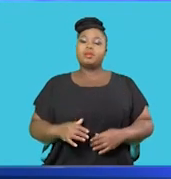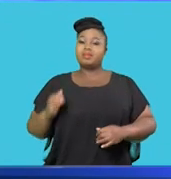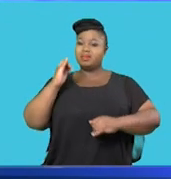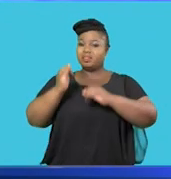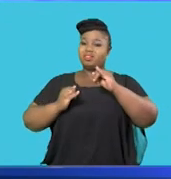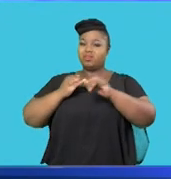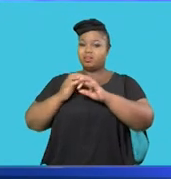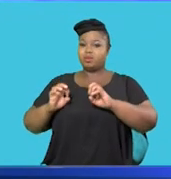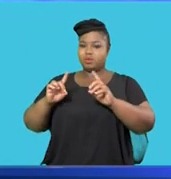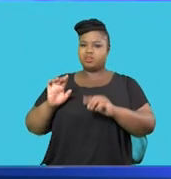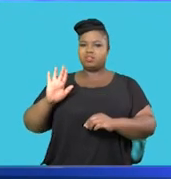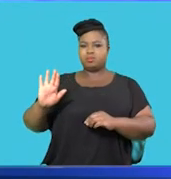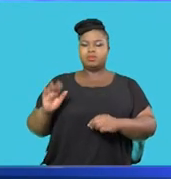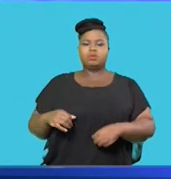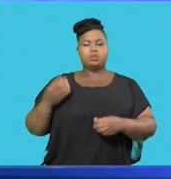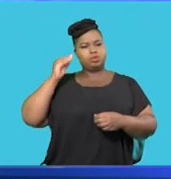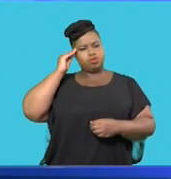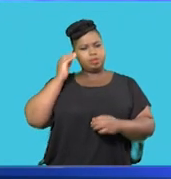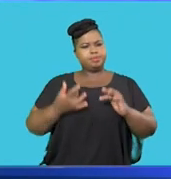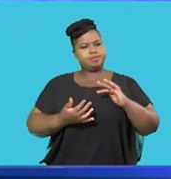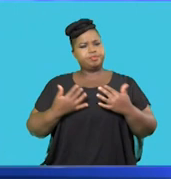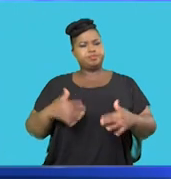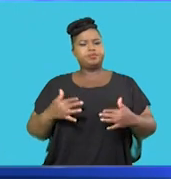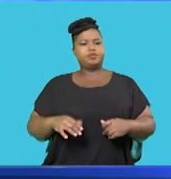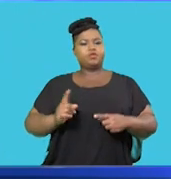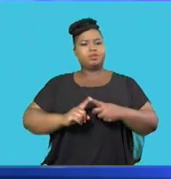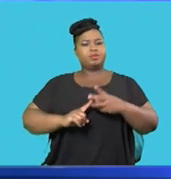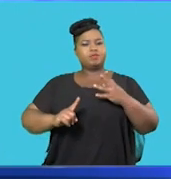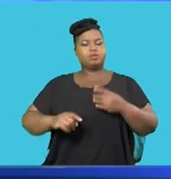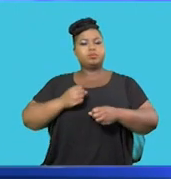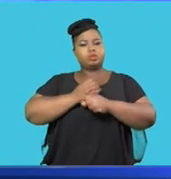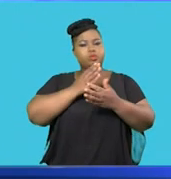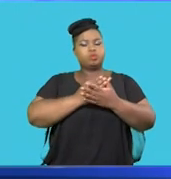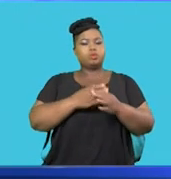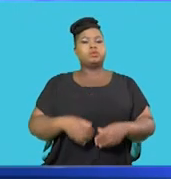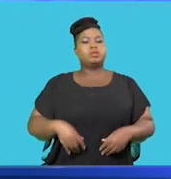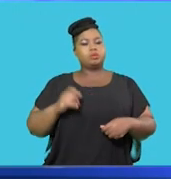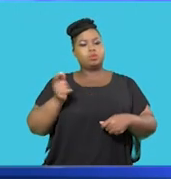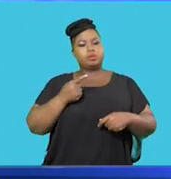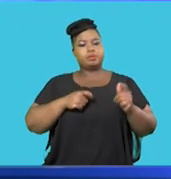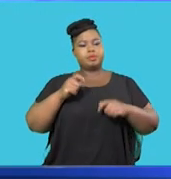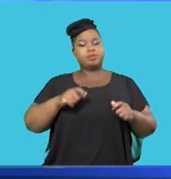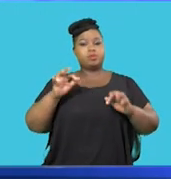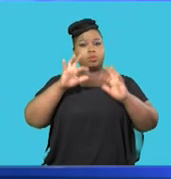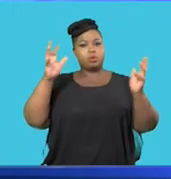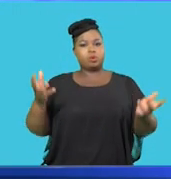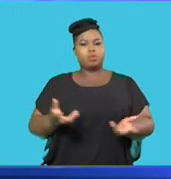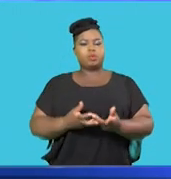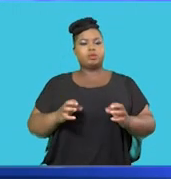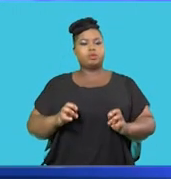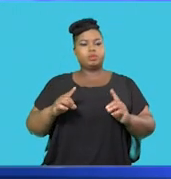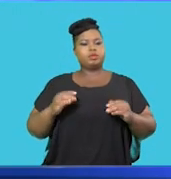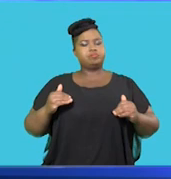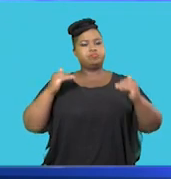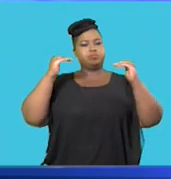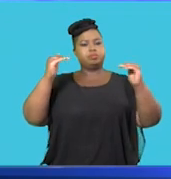ke mokgatlo o itshitlehileng ka thuto mekgatlong e fapaneng ho akaretsang le mekgatlo ya kemedi ya basebetsi ho phatlalla le lefatshe, re e balelang le mekgatlo